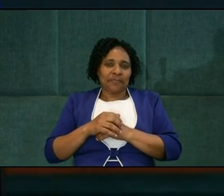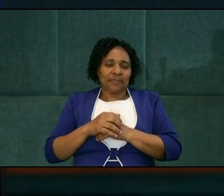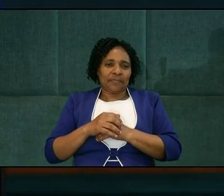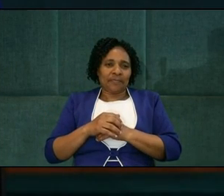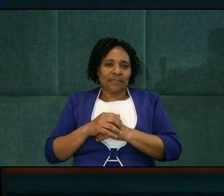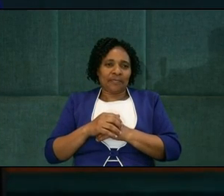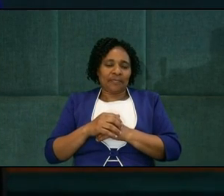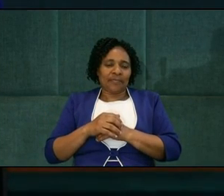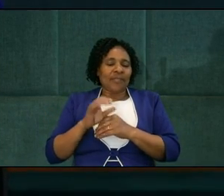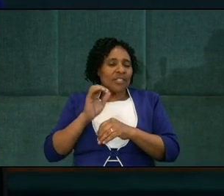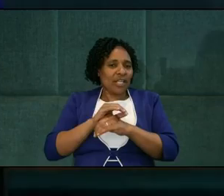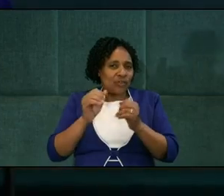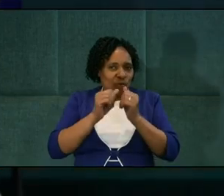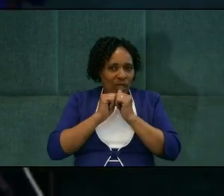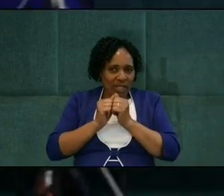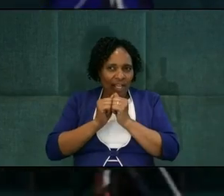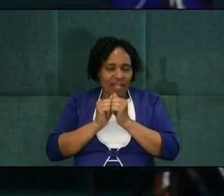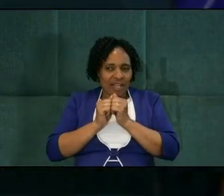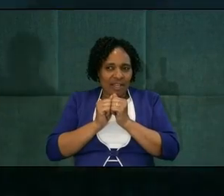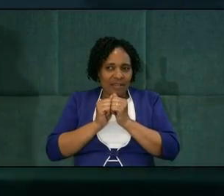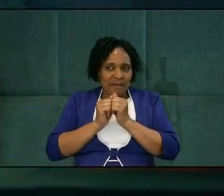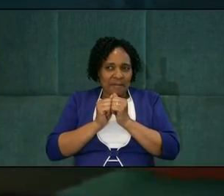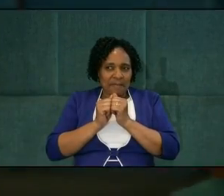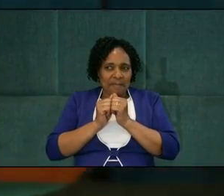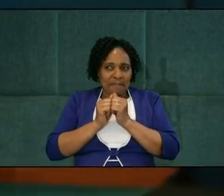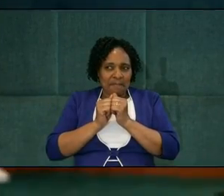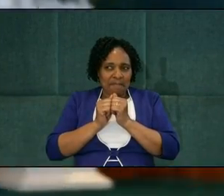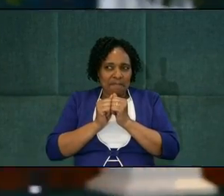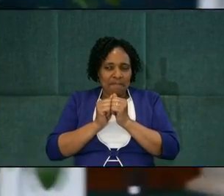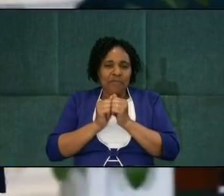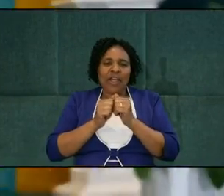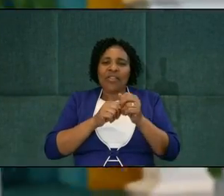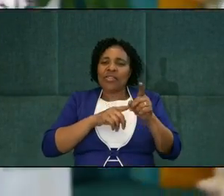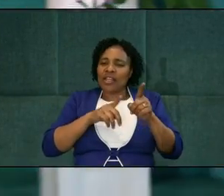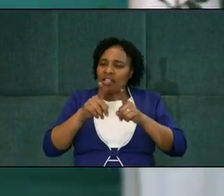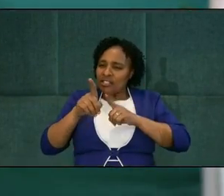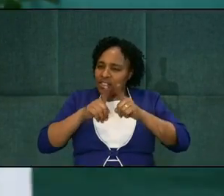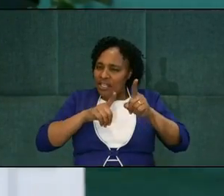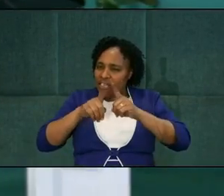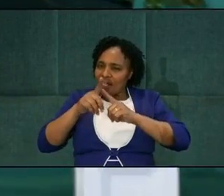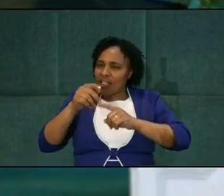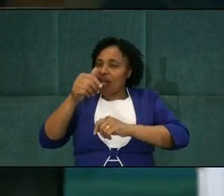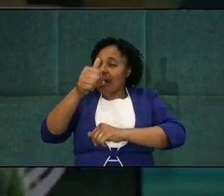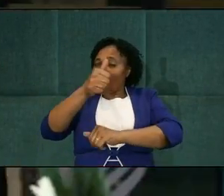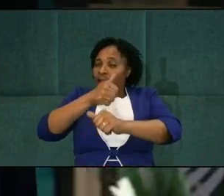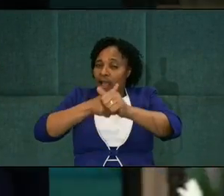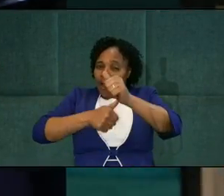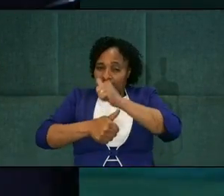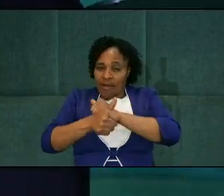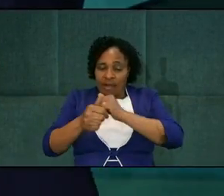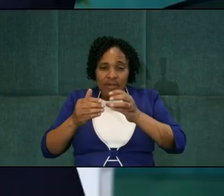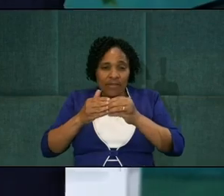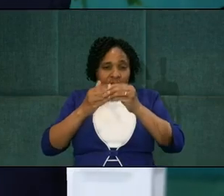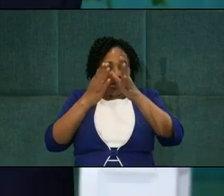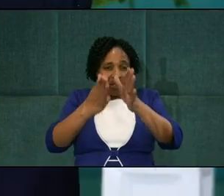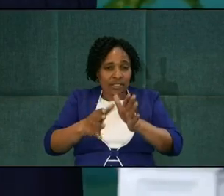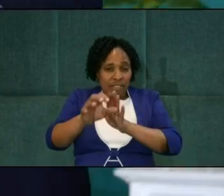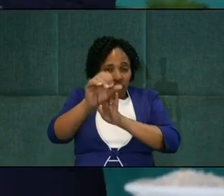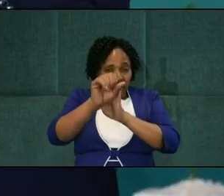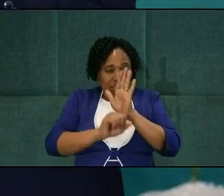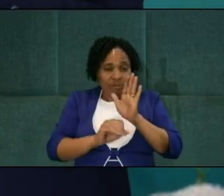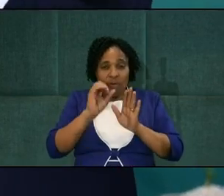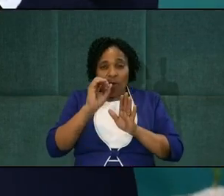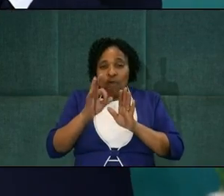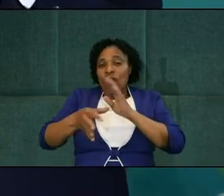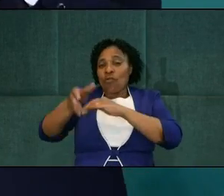Is the church with me? Oh, you didn't get it. They journeyed under the leadership of God.